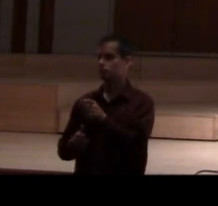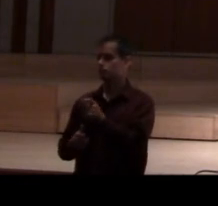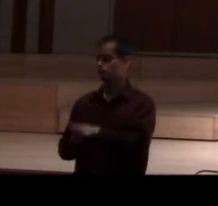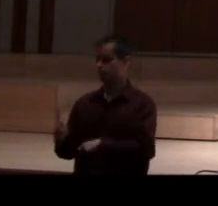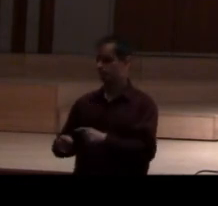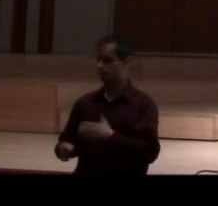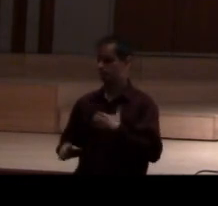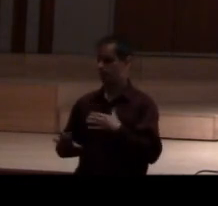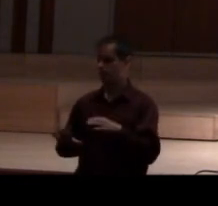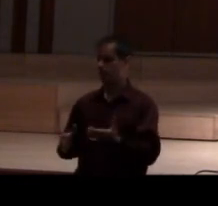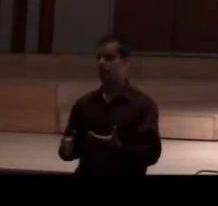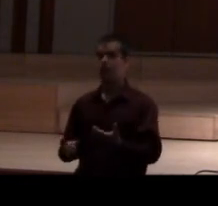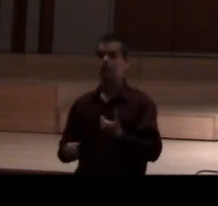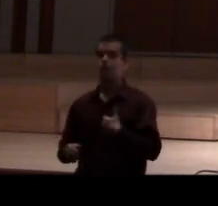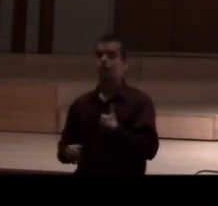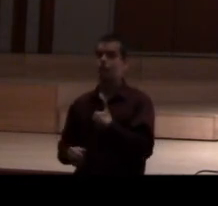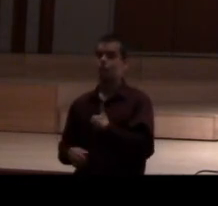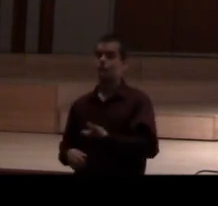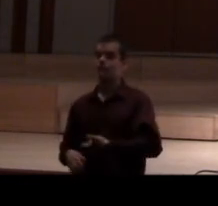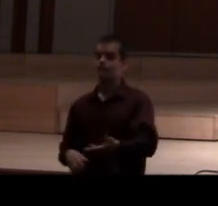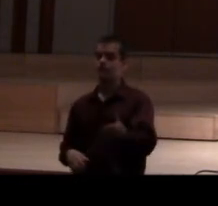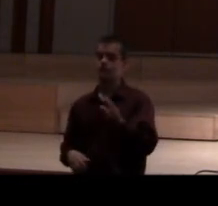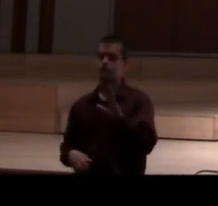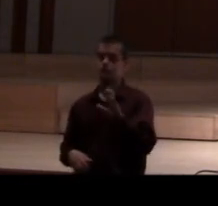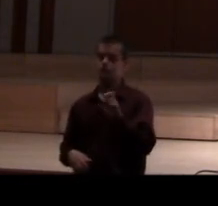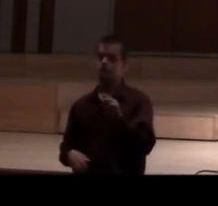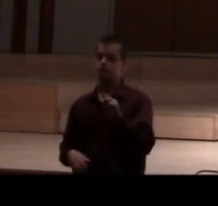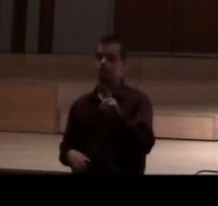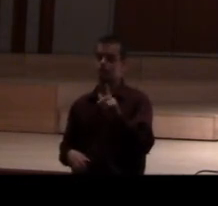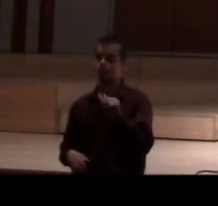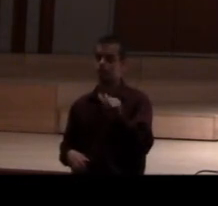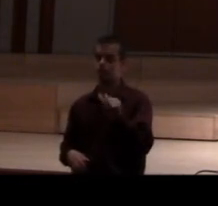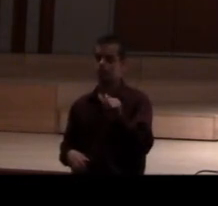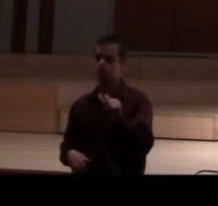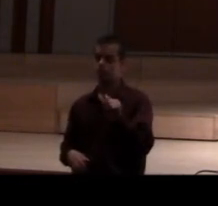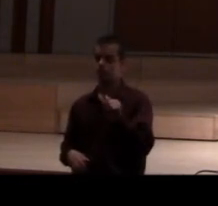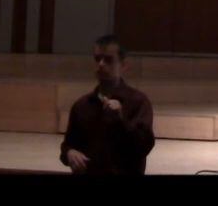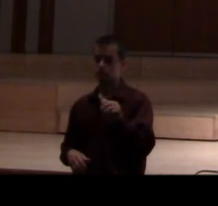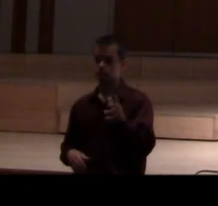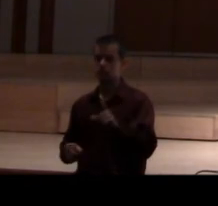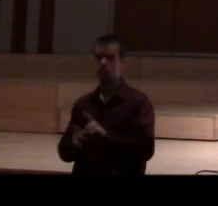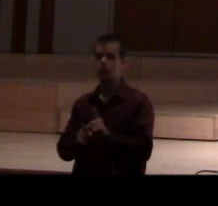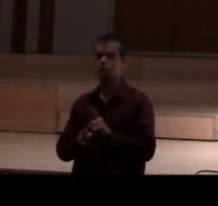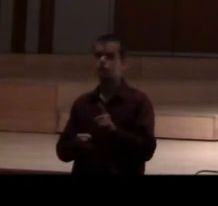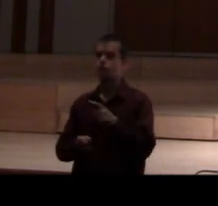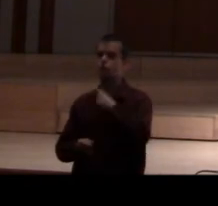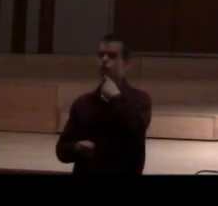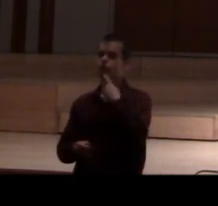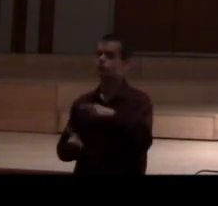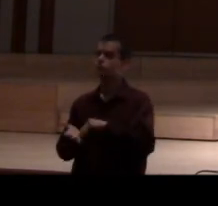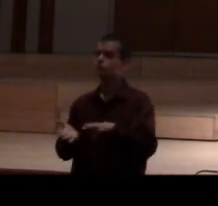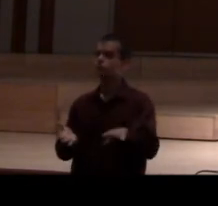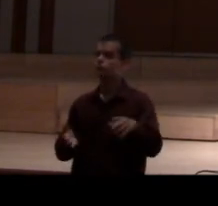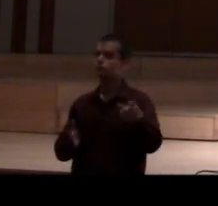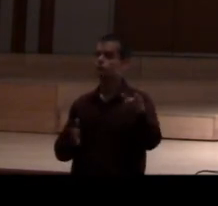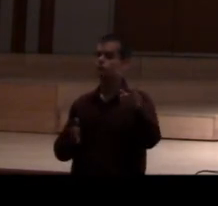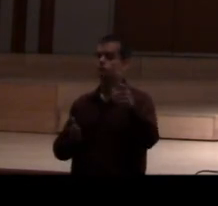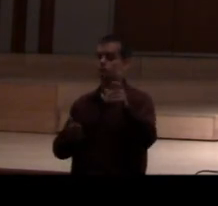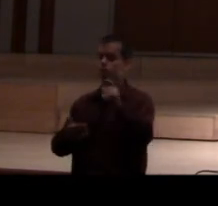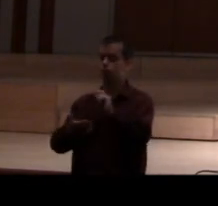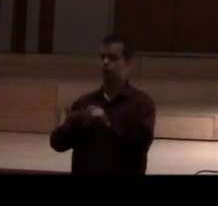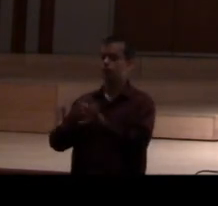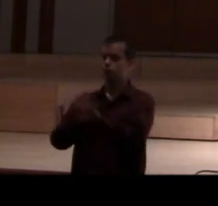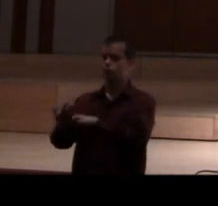going on. We were invited to Bermuda. And also had students from Russia writing on graph paper in perfect